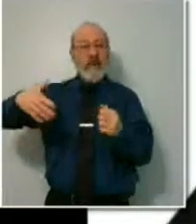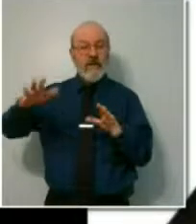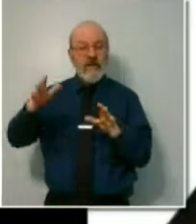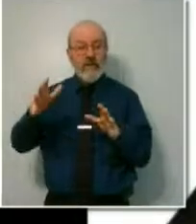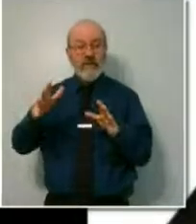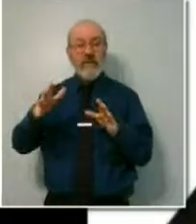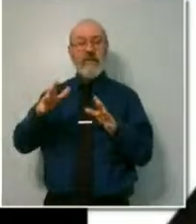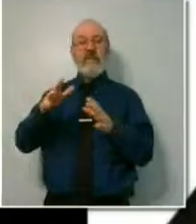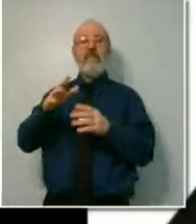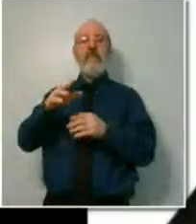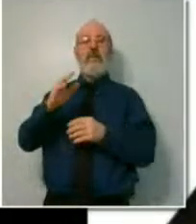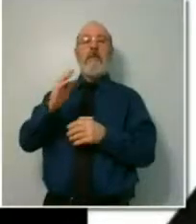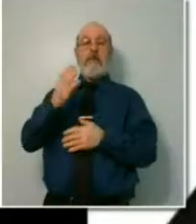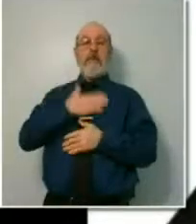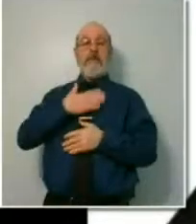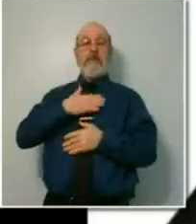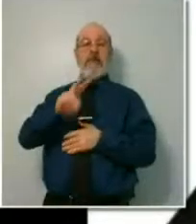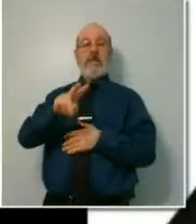the